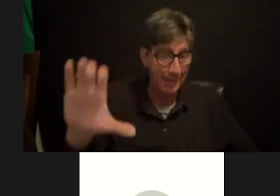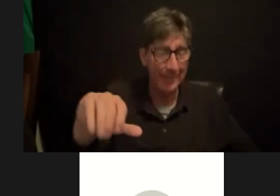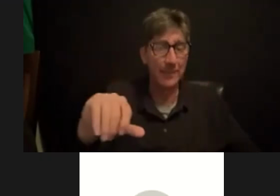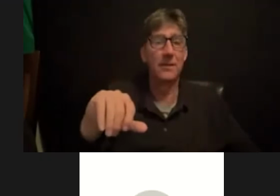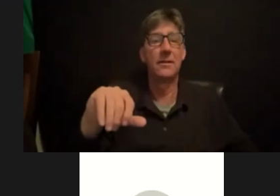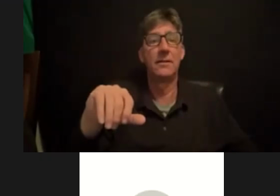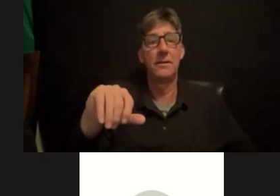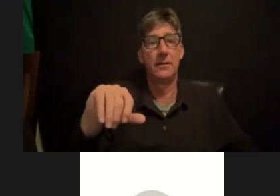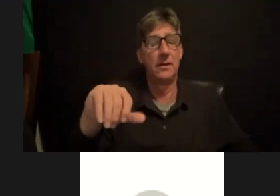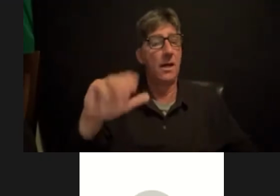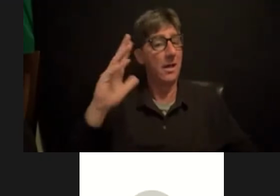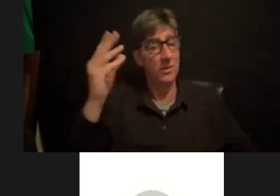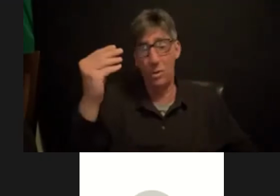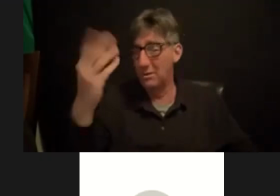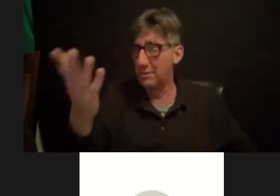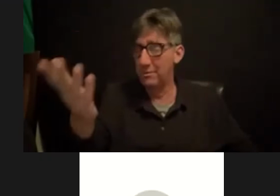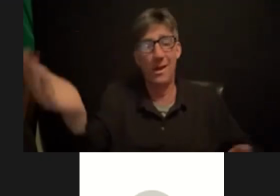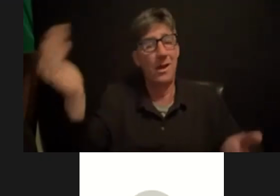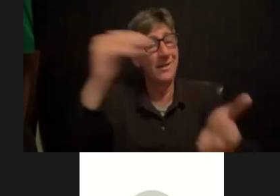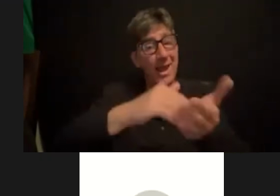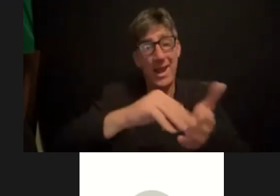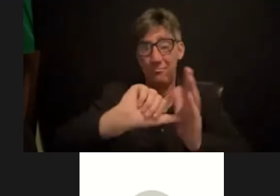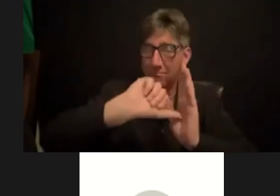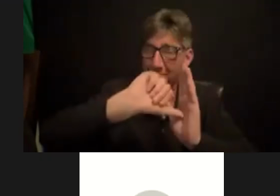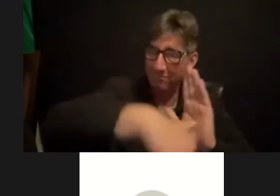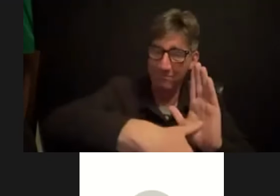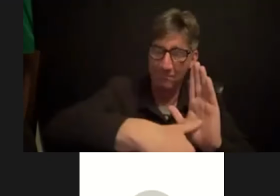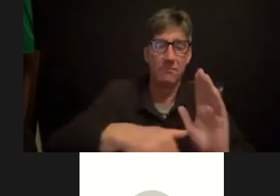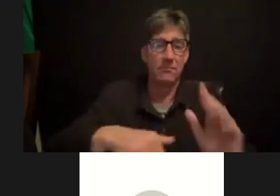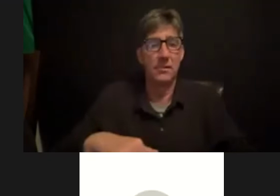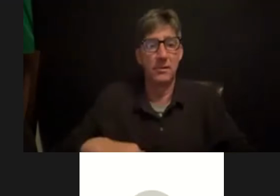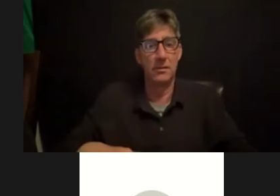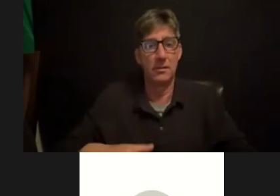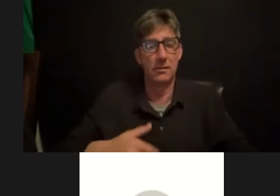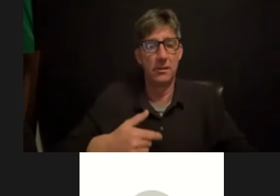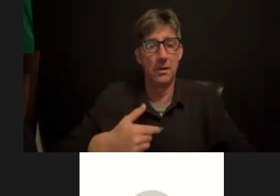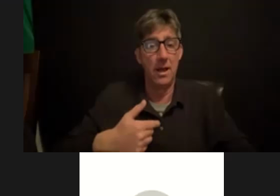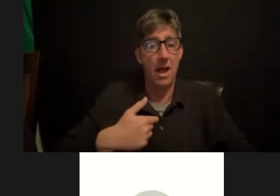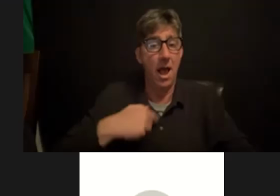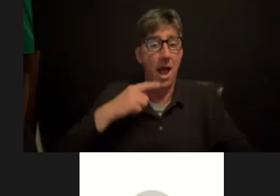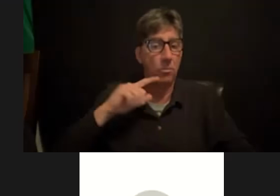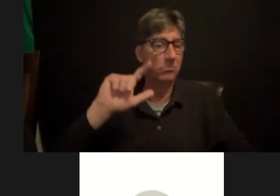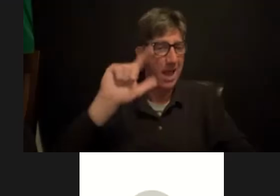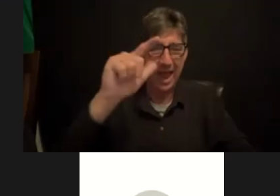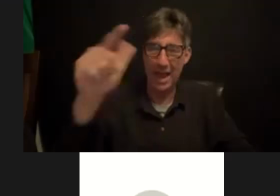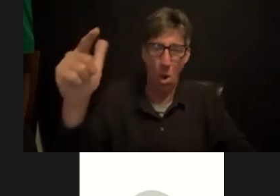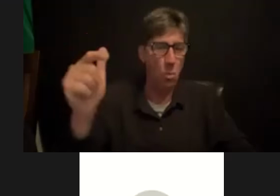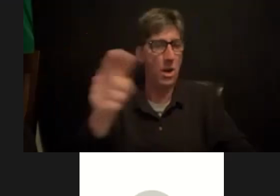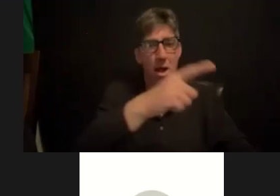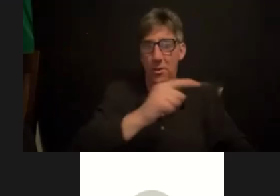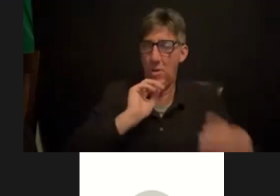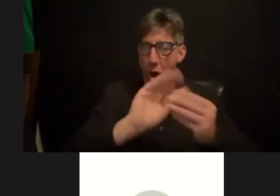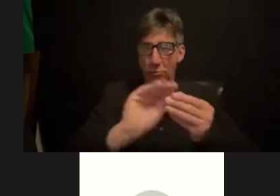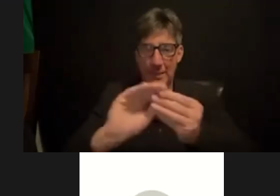just, you know, wanted to express again the kind of an echo on what other folks from the Fenway have said before, just the